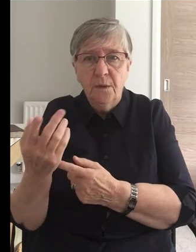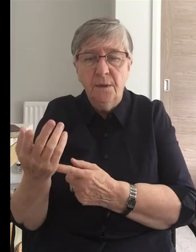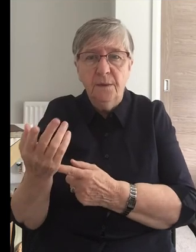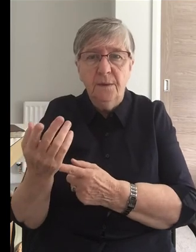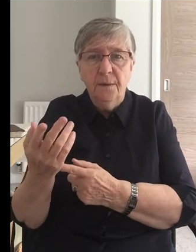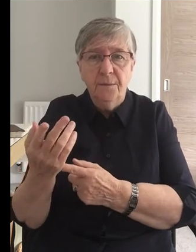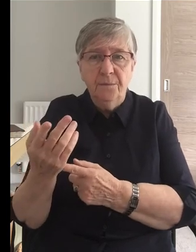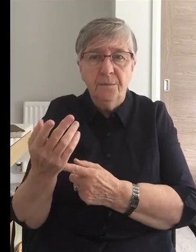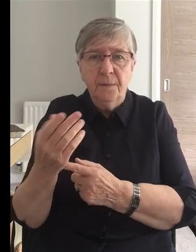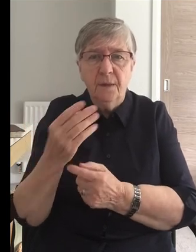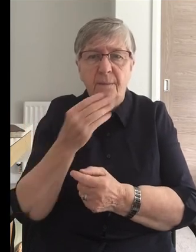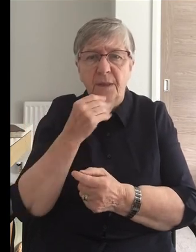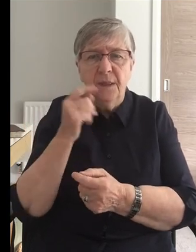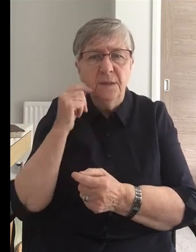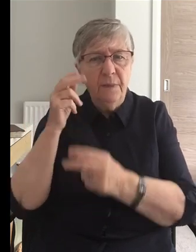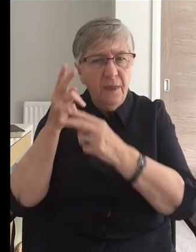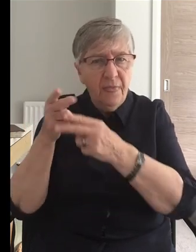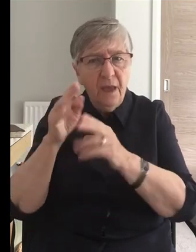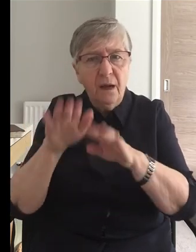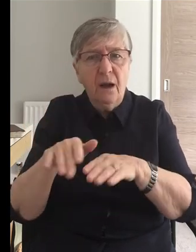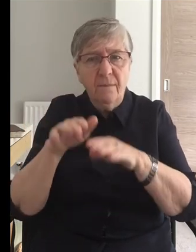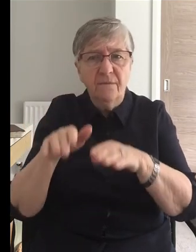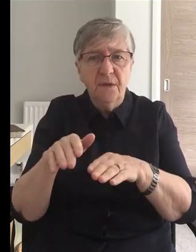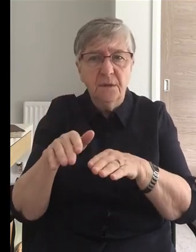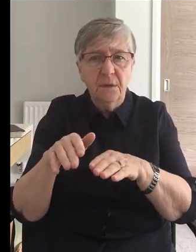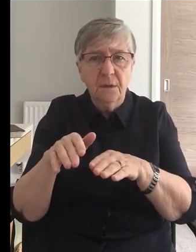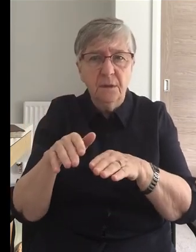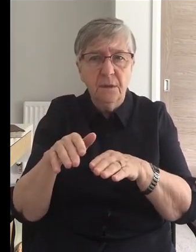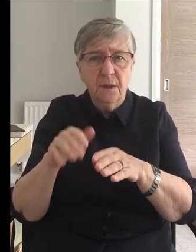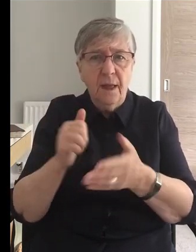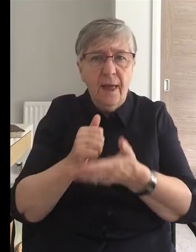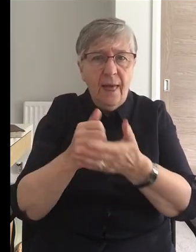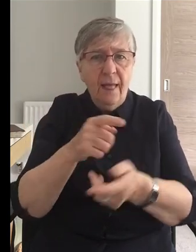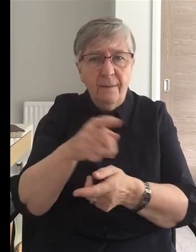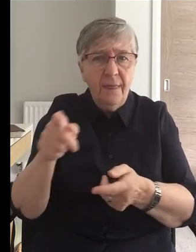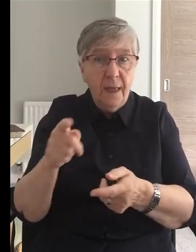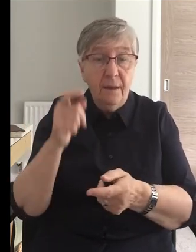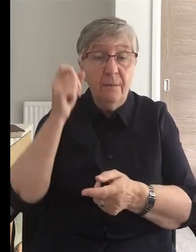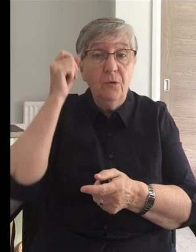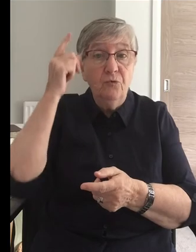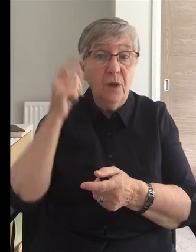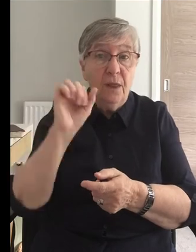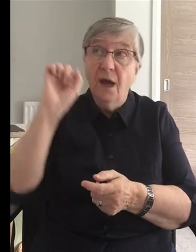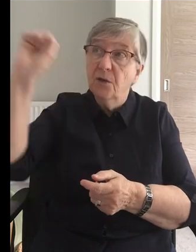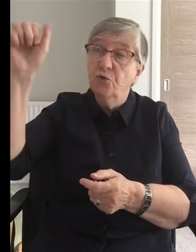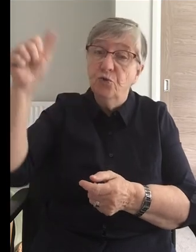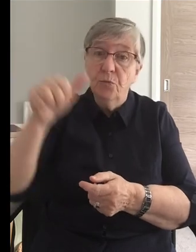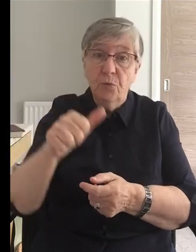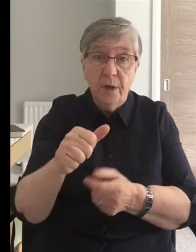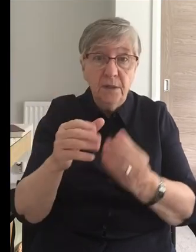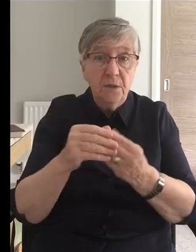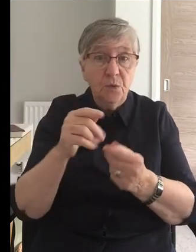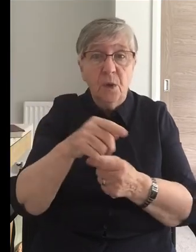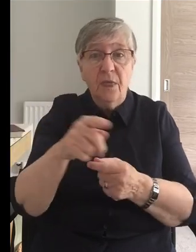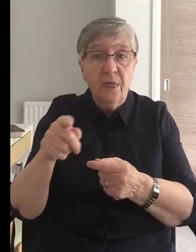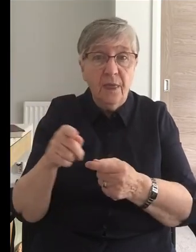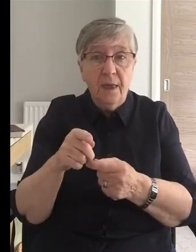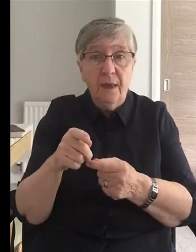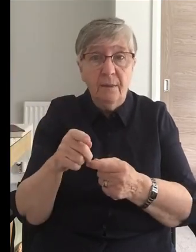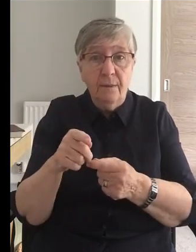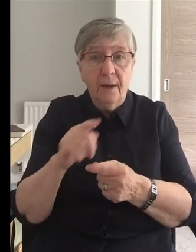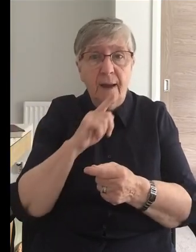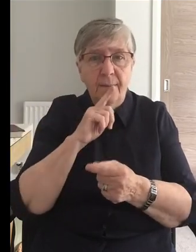Please be their comfort. Please help them be aware of your presence with them. And please be with